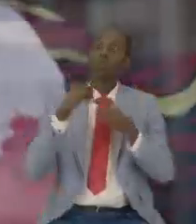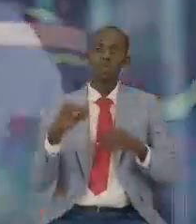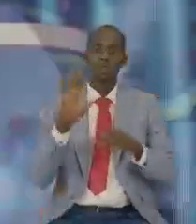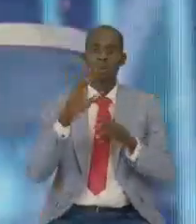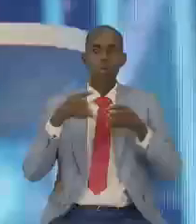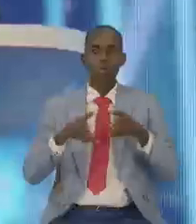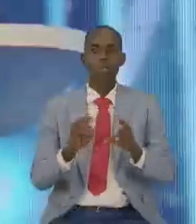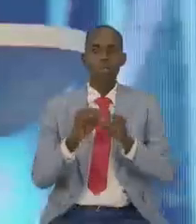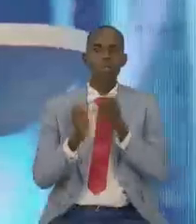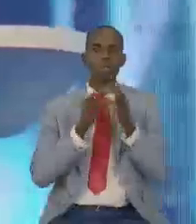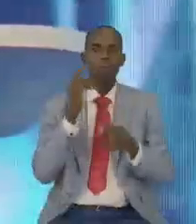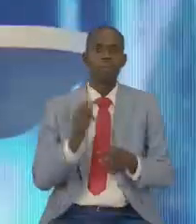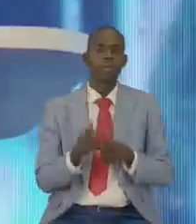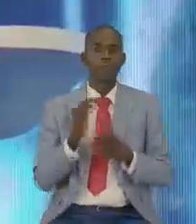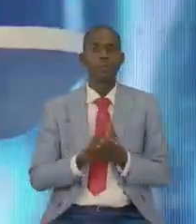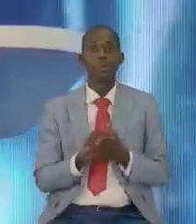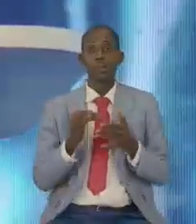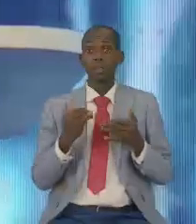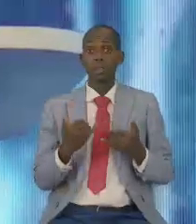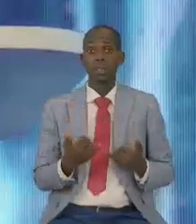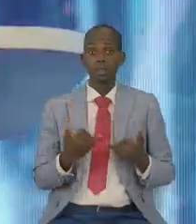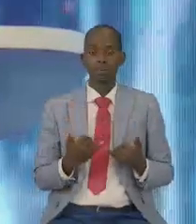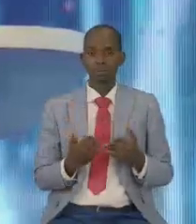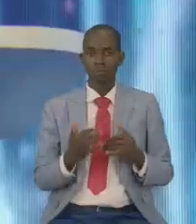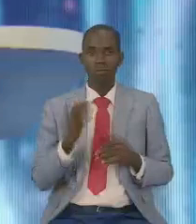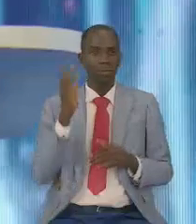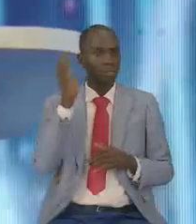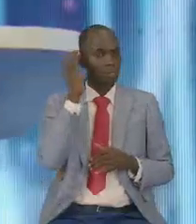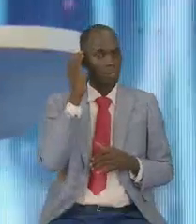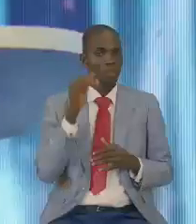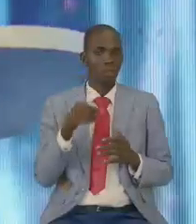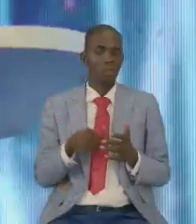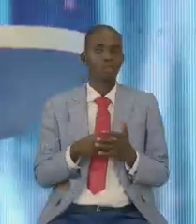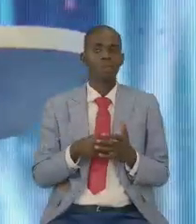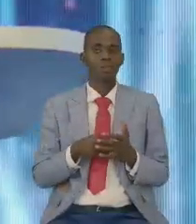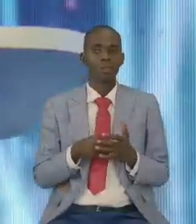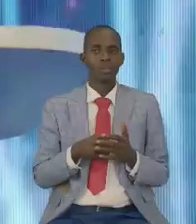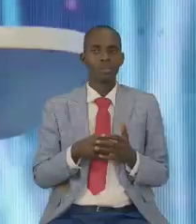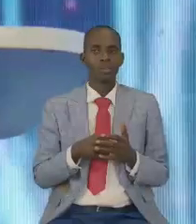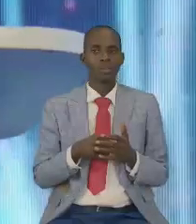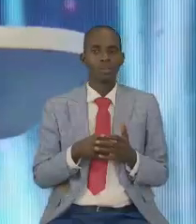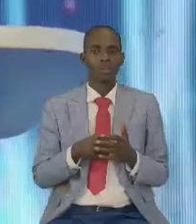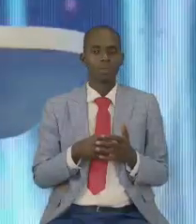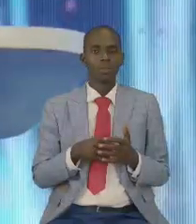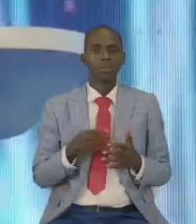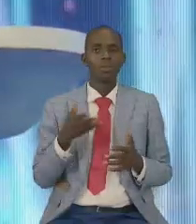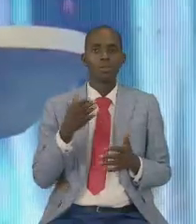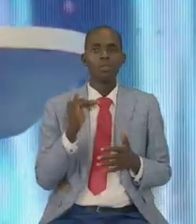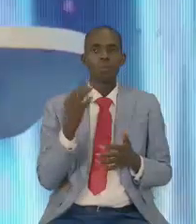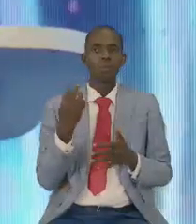Now, listen to this. There was who we call a little prince.